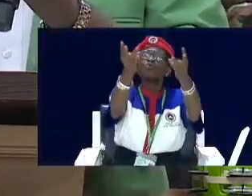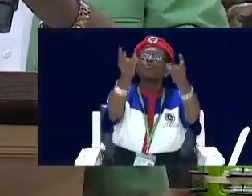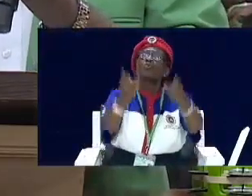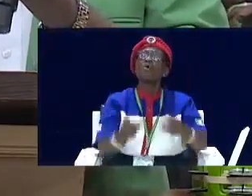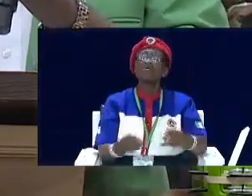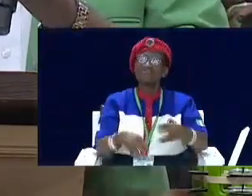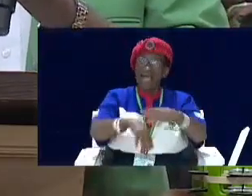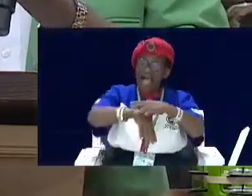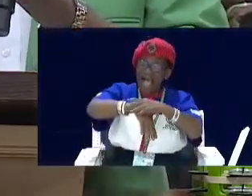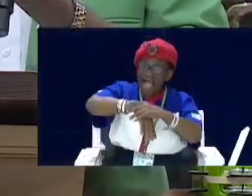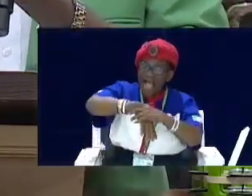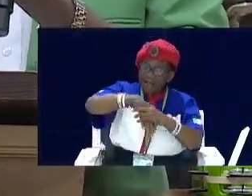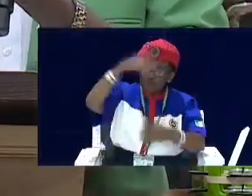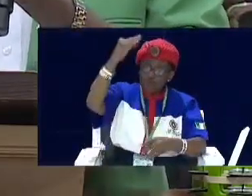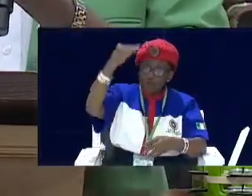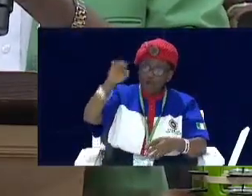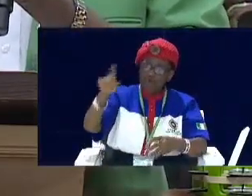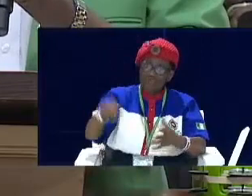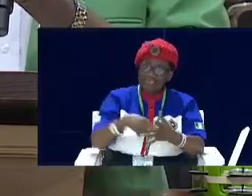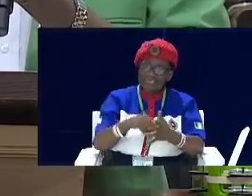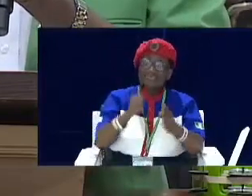What is it